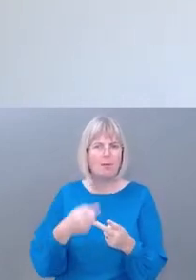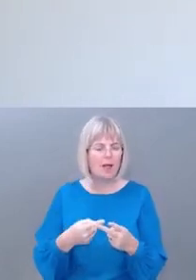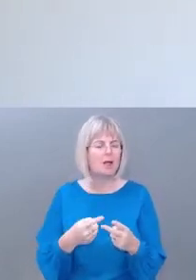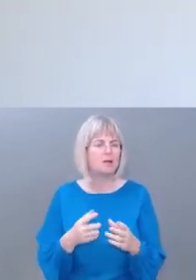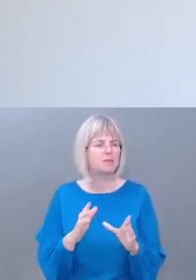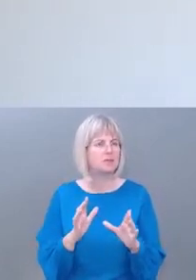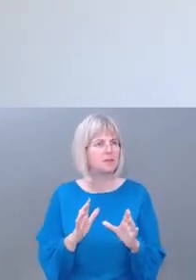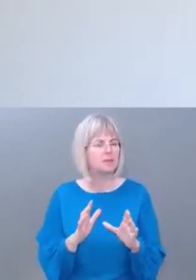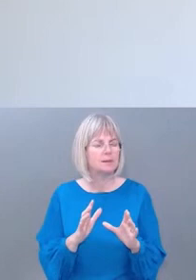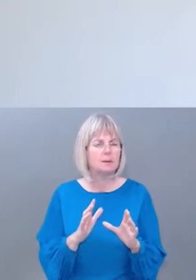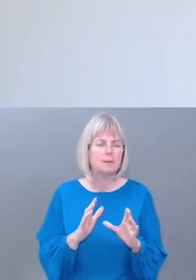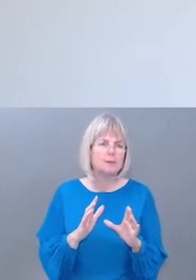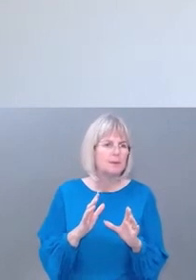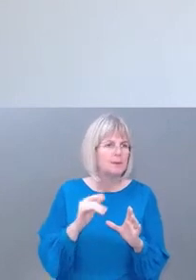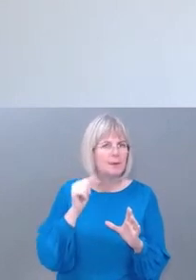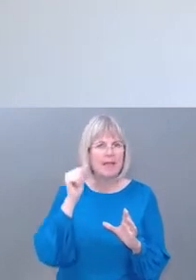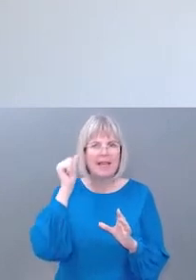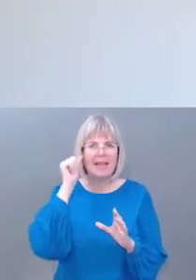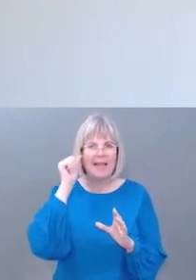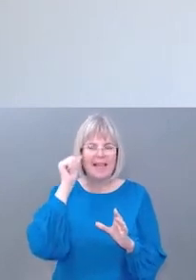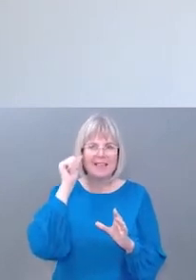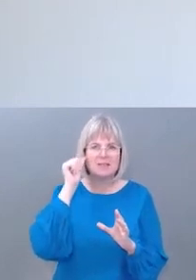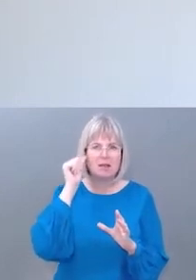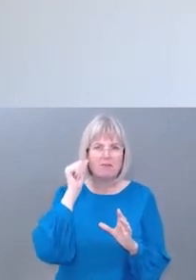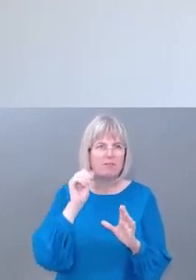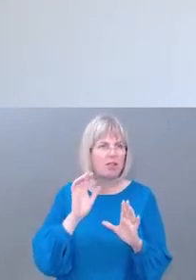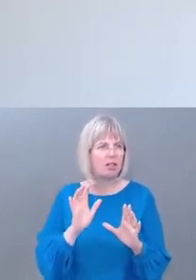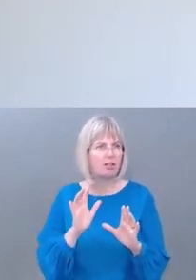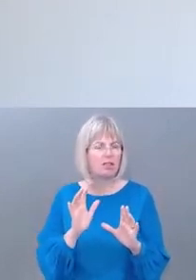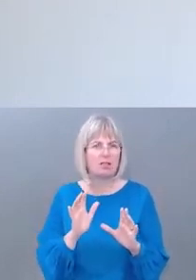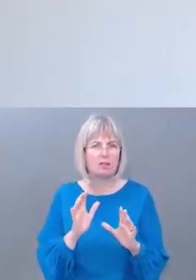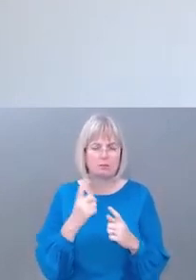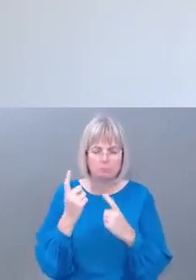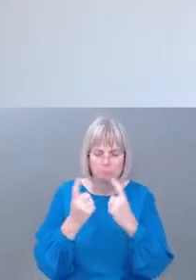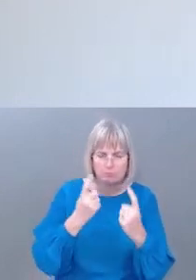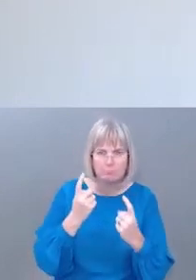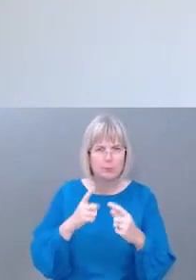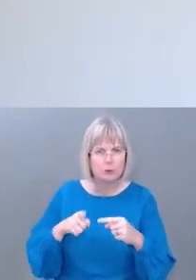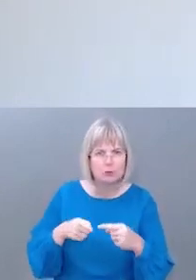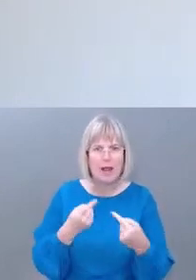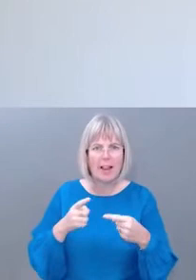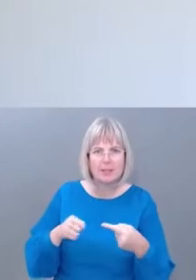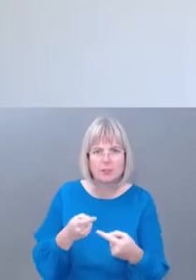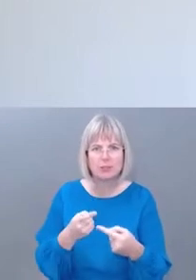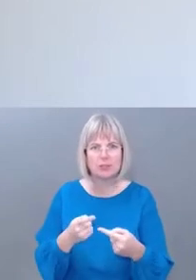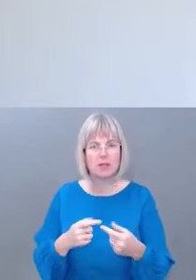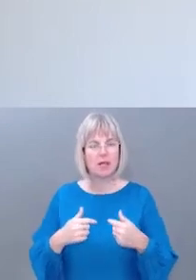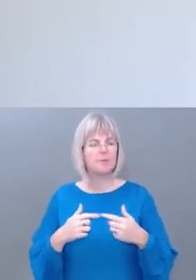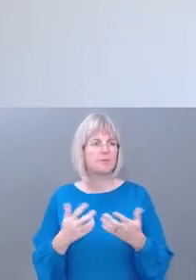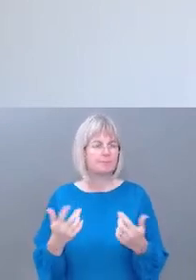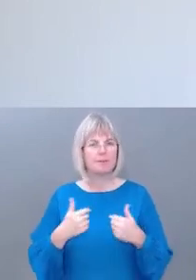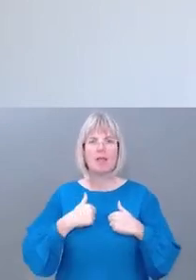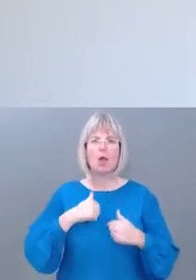of thoughts about some of the challenges of doing that. I guess I'm very aware of my role in this